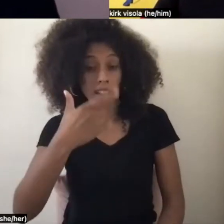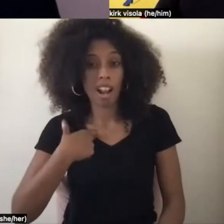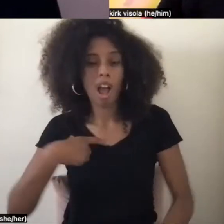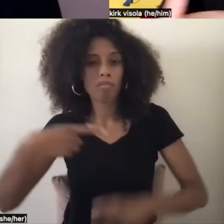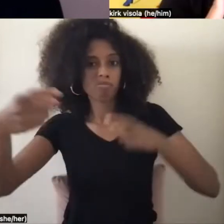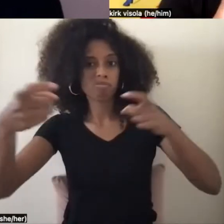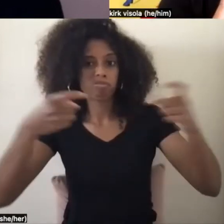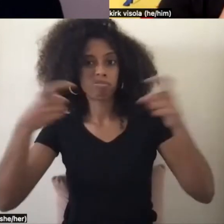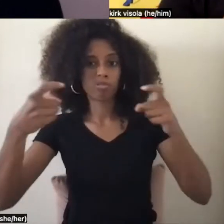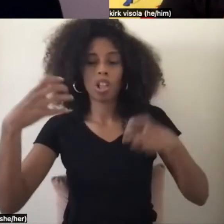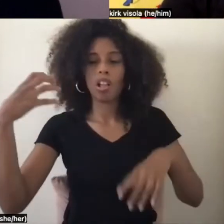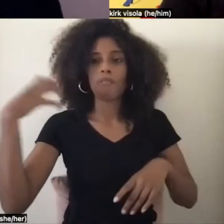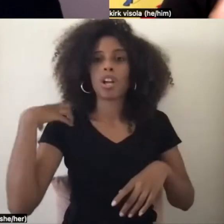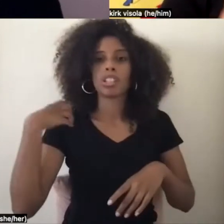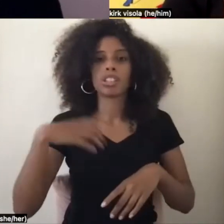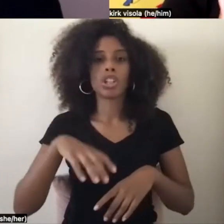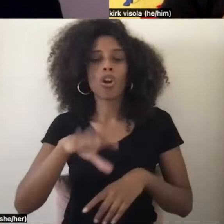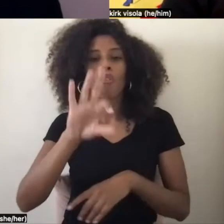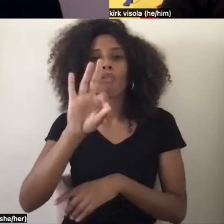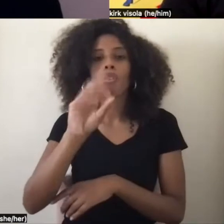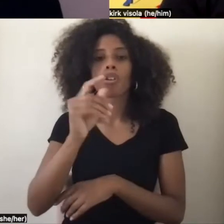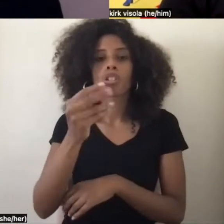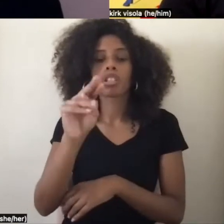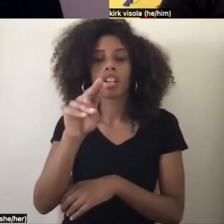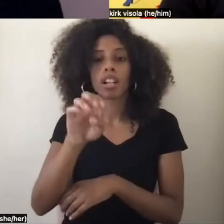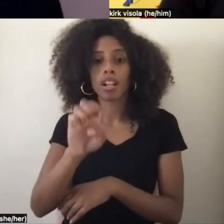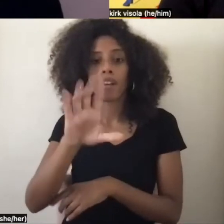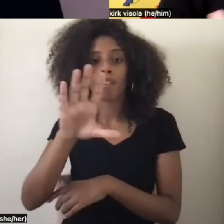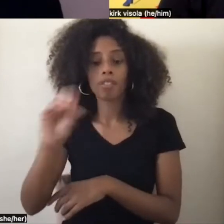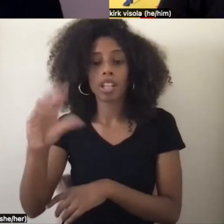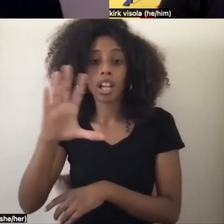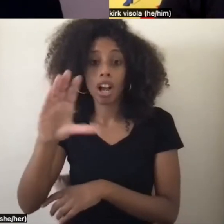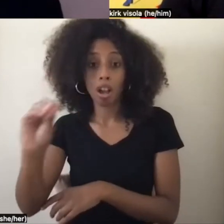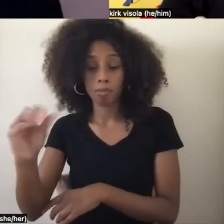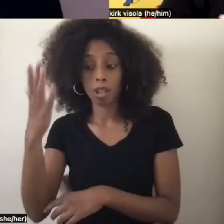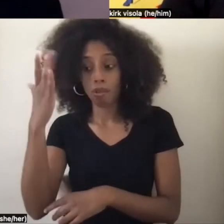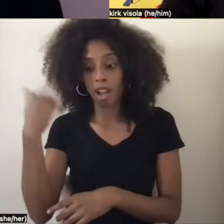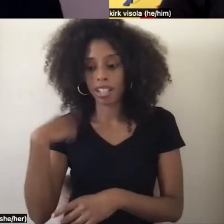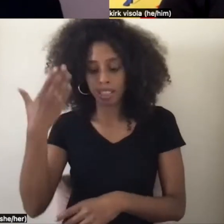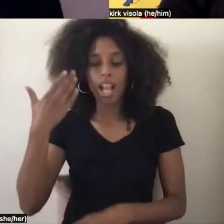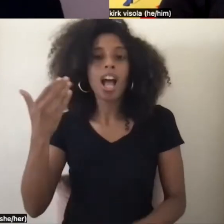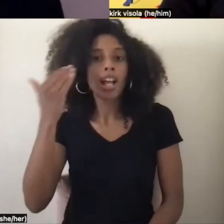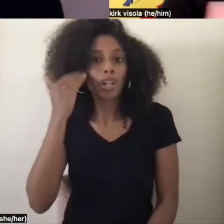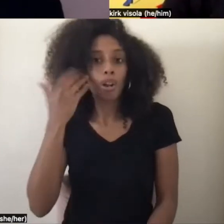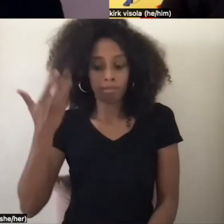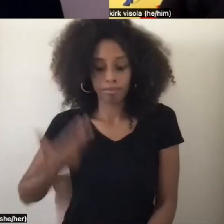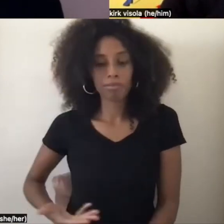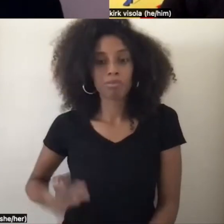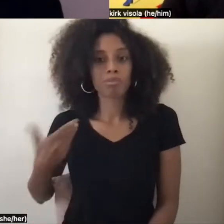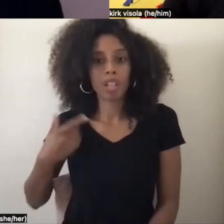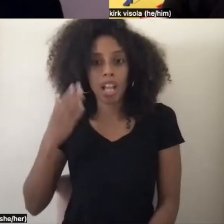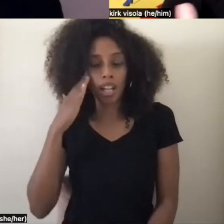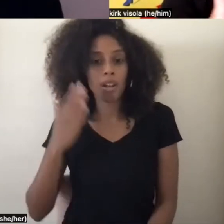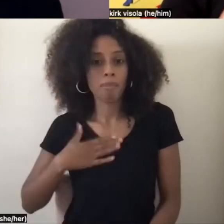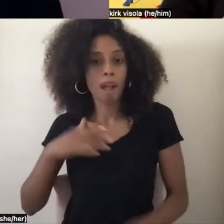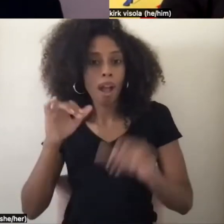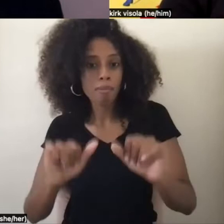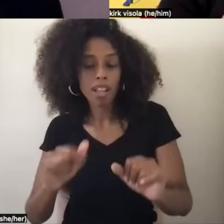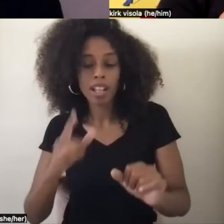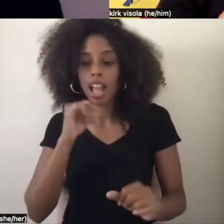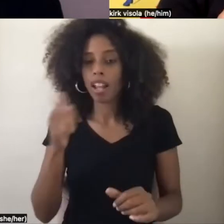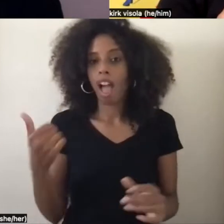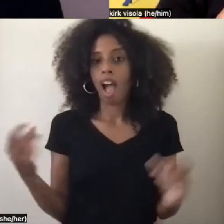space, just because I know who I am and I know what I'm capable of. And it's not bragging. It's